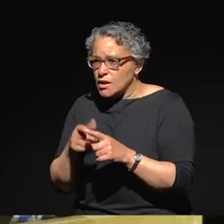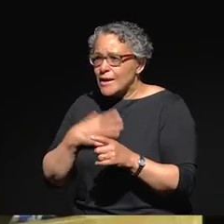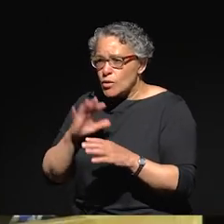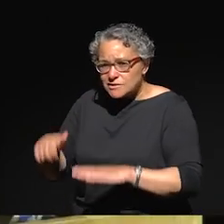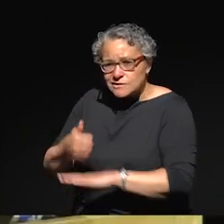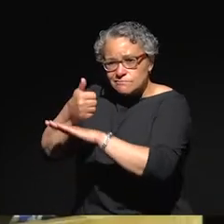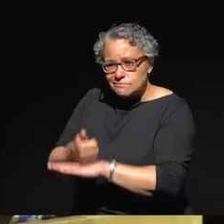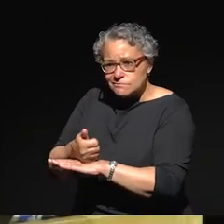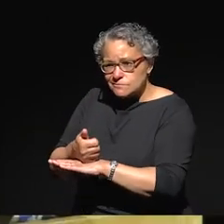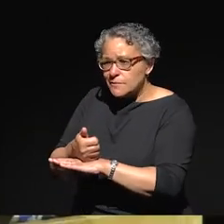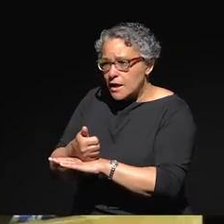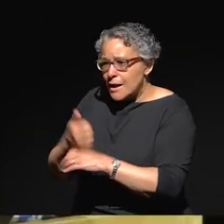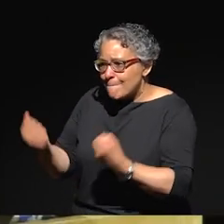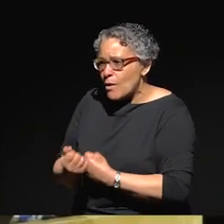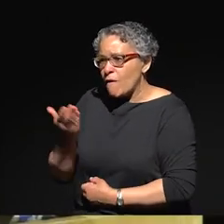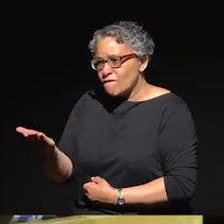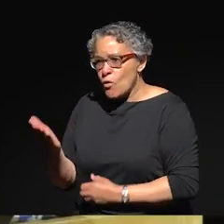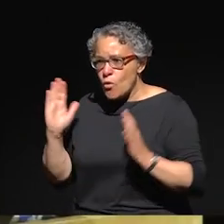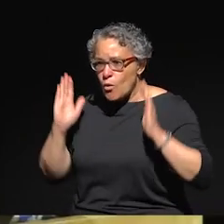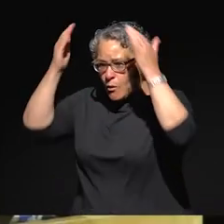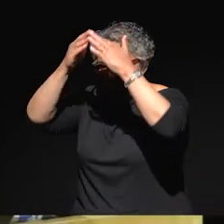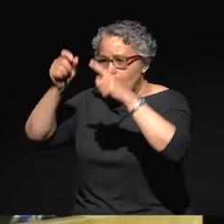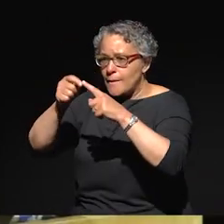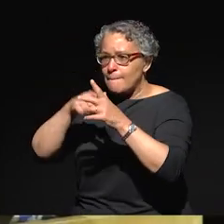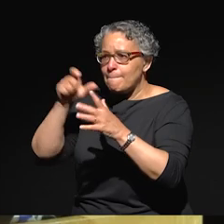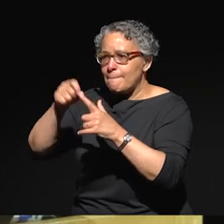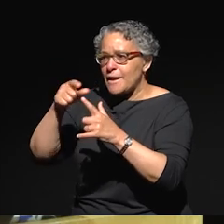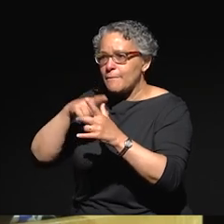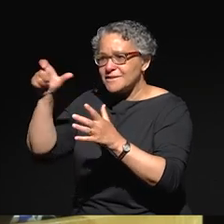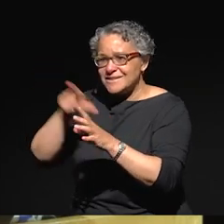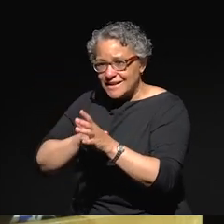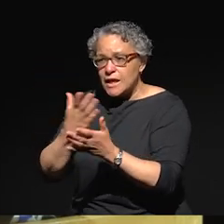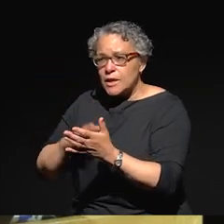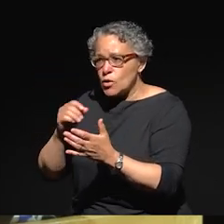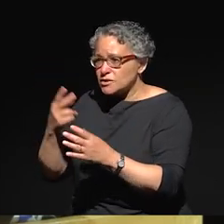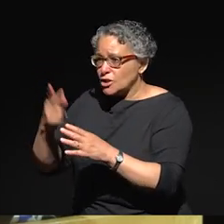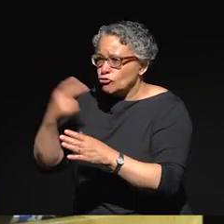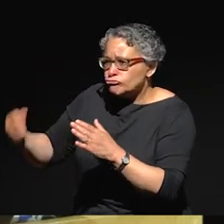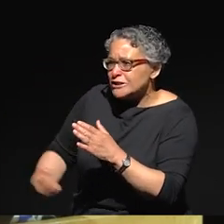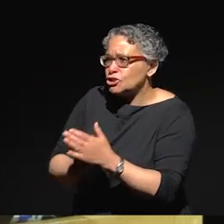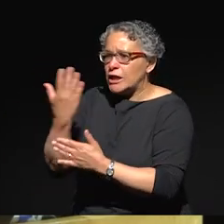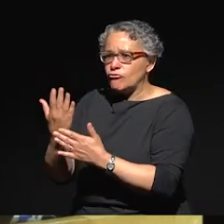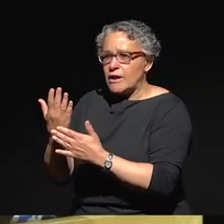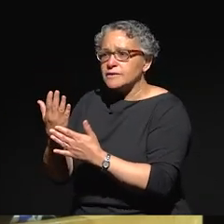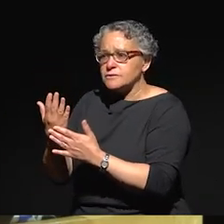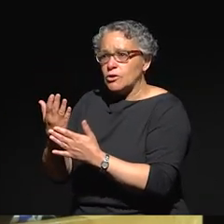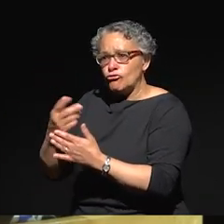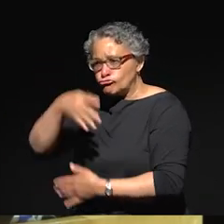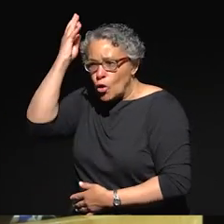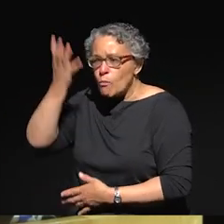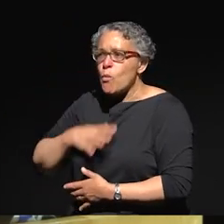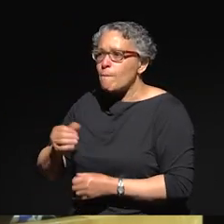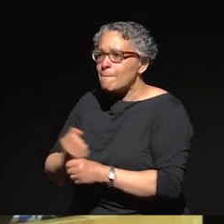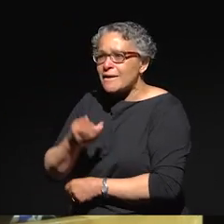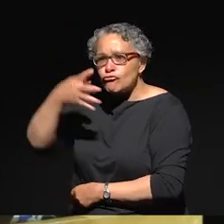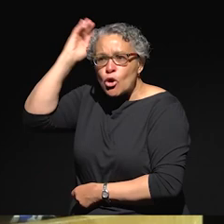of the papacy. But he was also hoping to regenerate Rome, to make Rome great again, as it were,